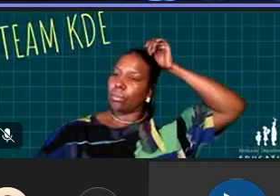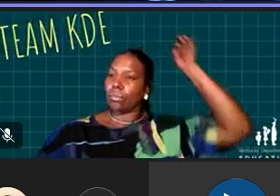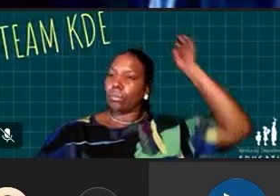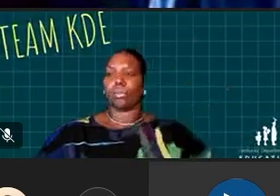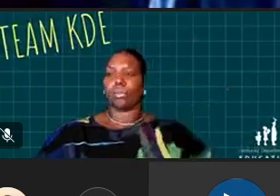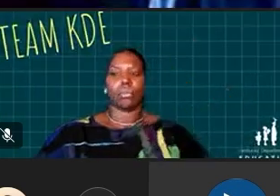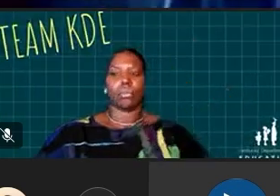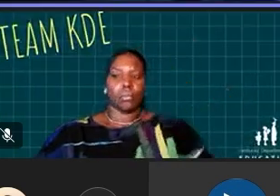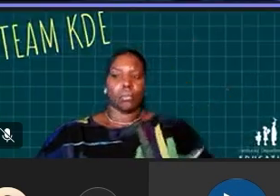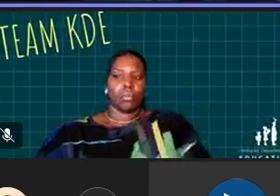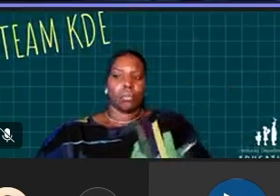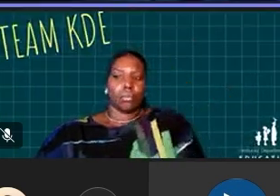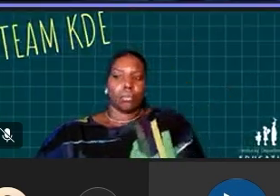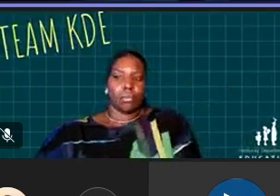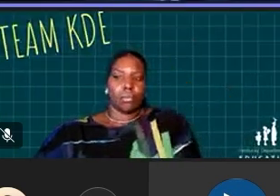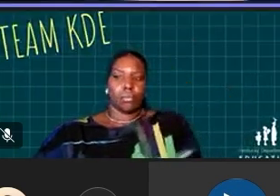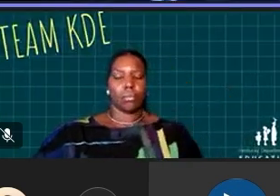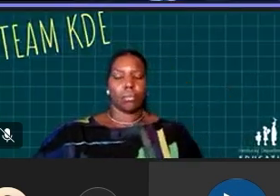that